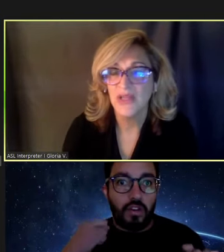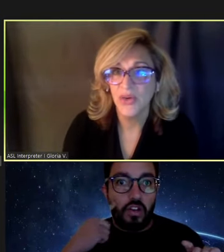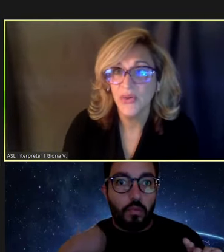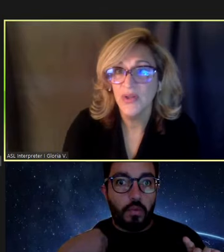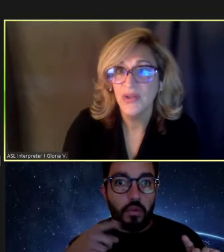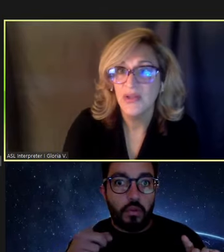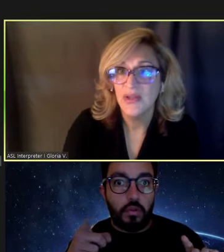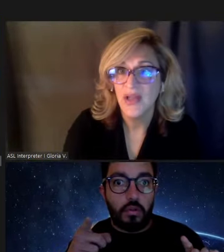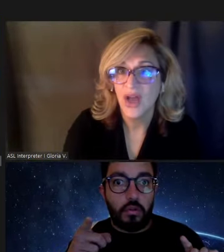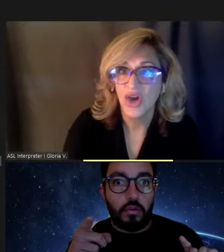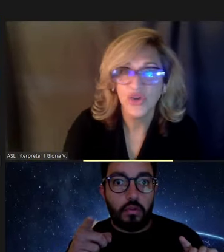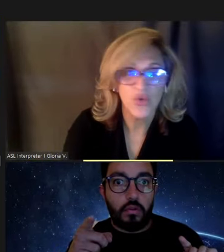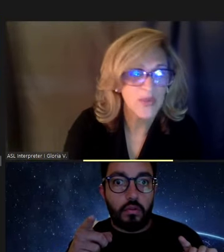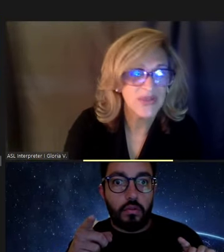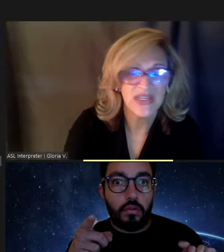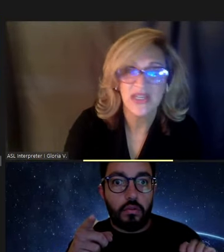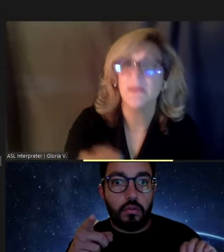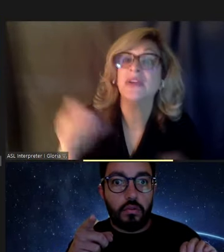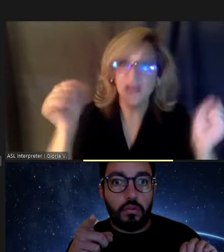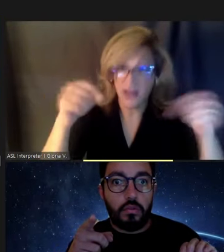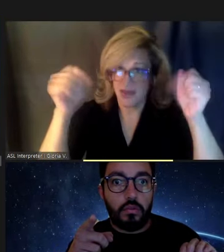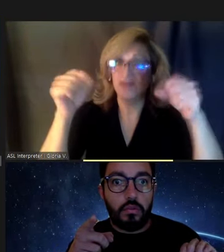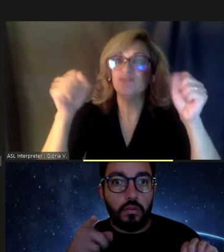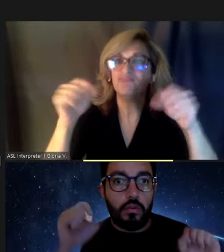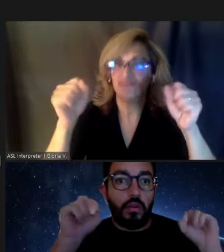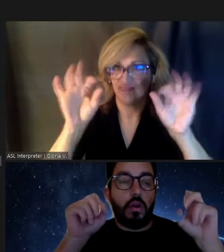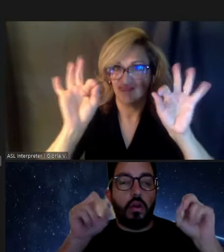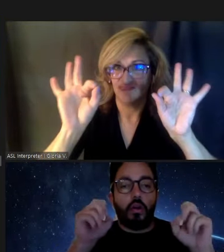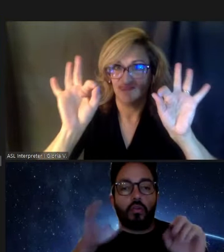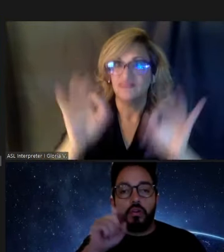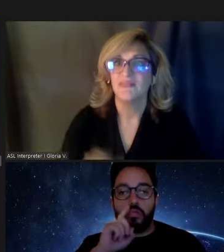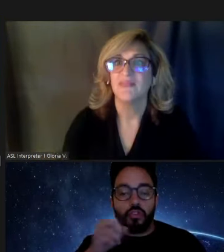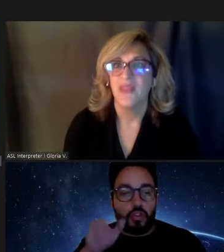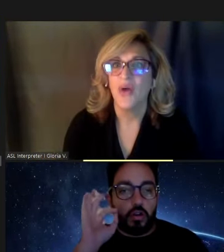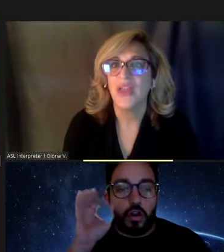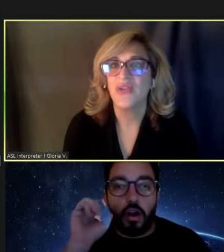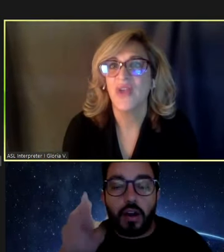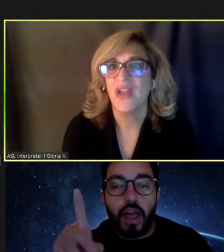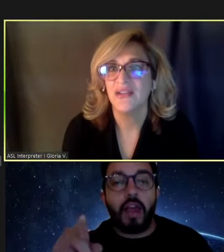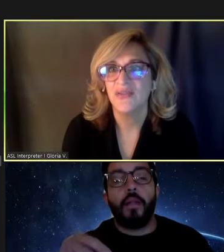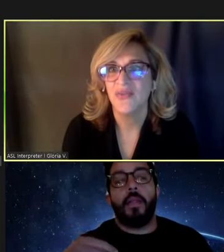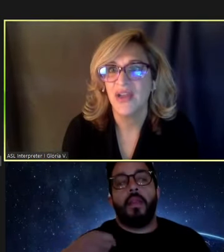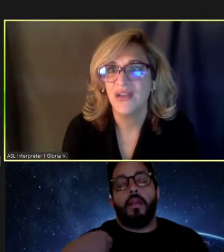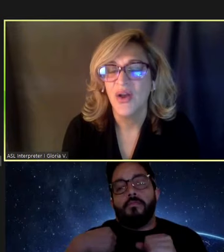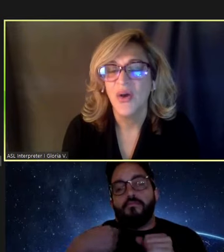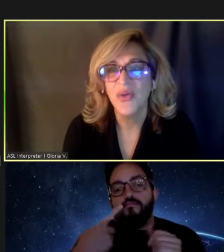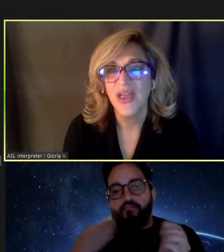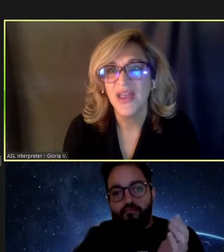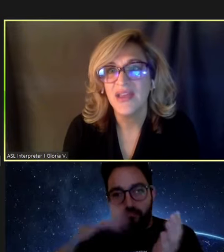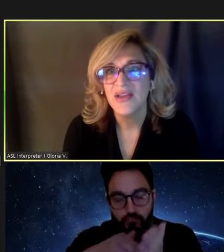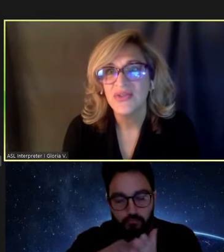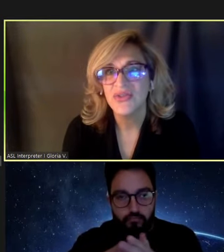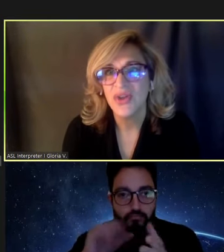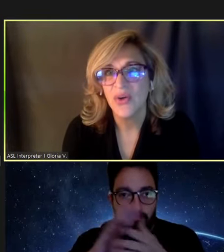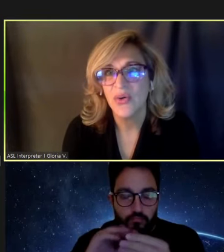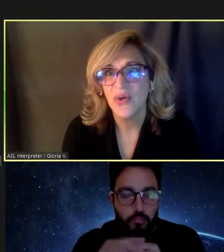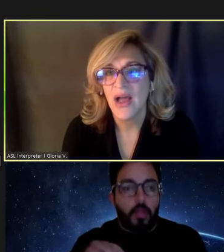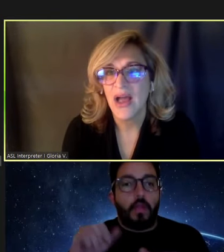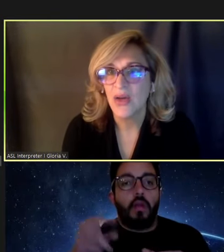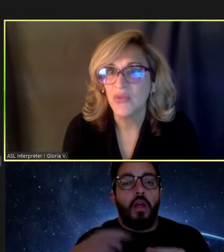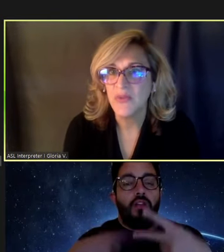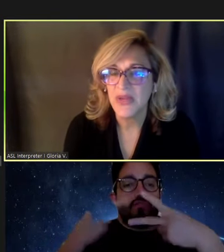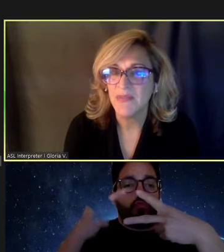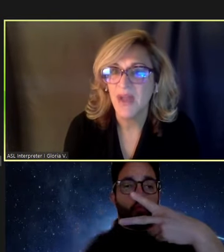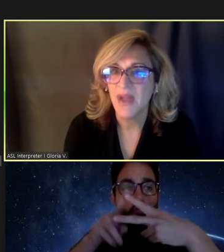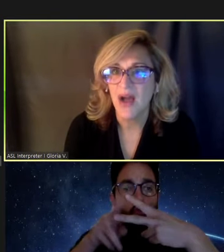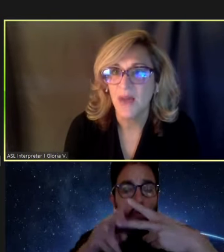Hello? Yes. Are you able to hear me? Yes, we are. Okay, great. Okay, so